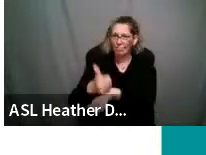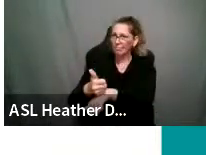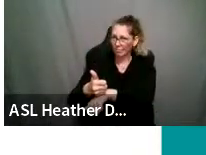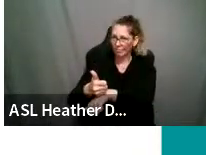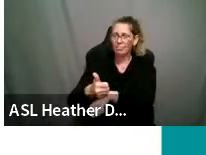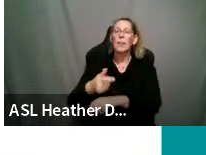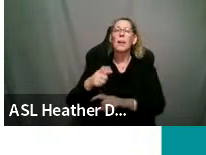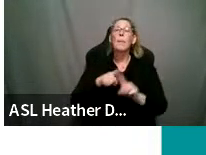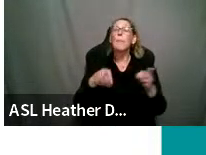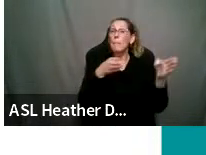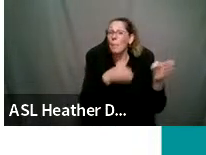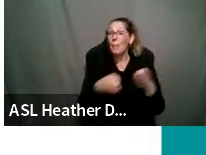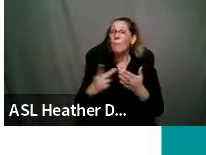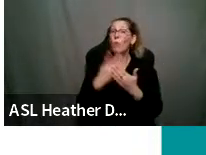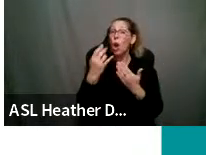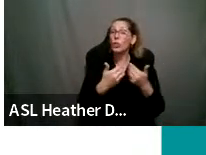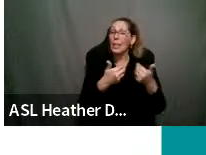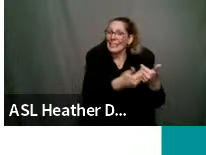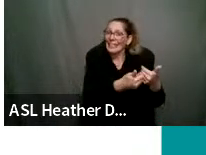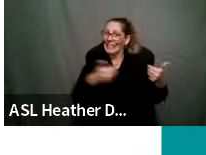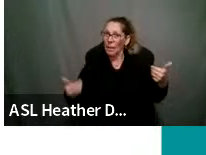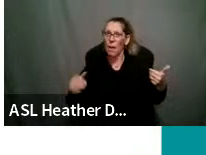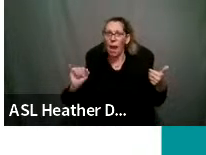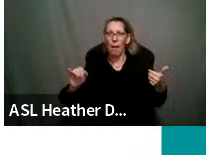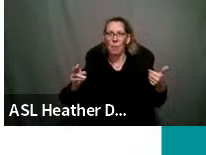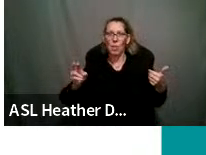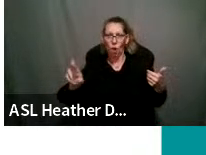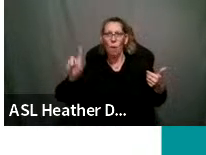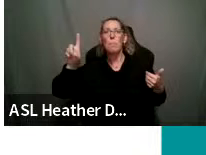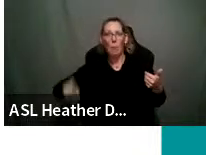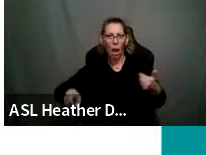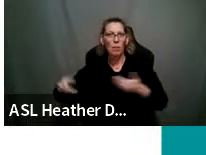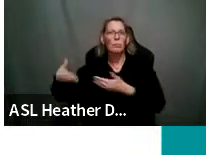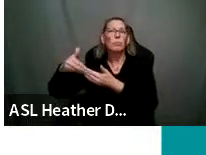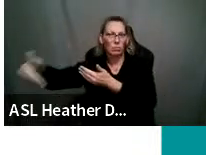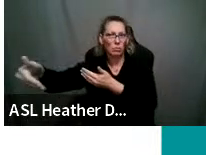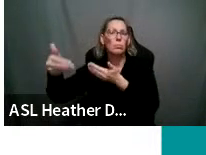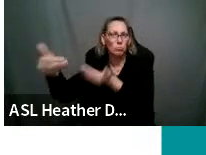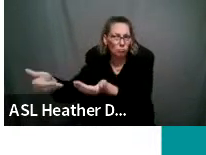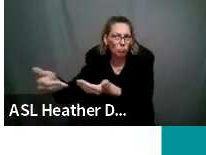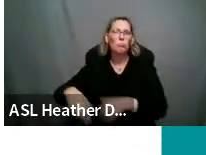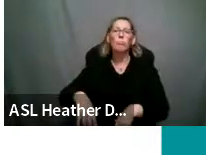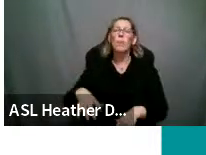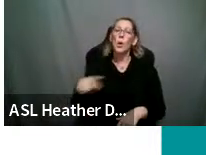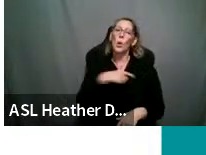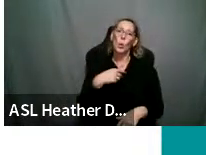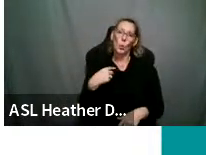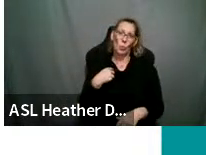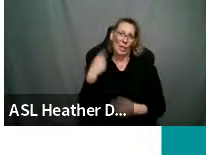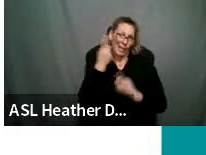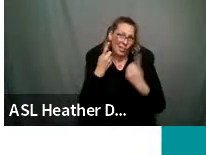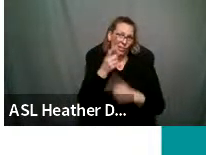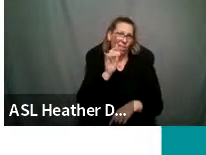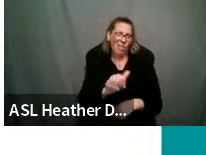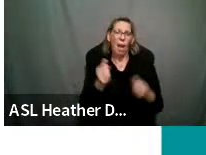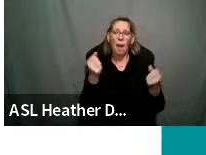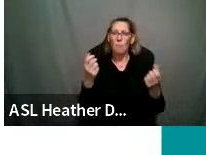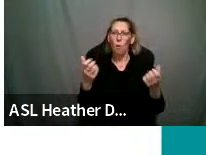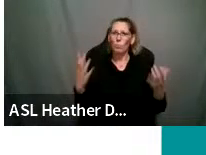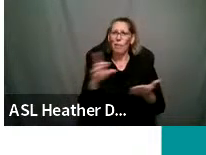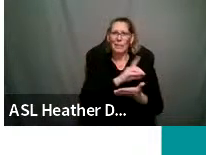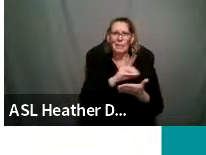planned projects that are independent from IBR would have to go forward. And of course, we're considering these multiple design